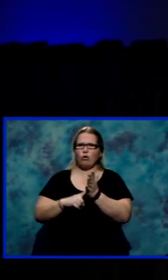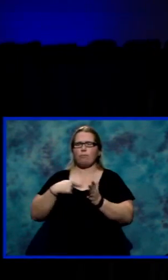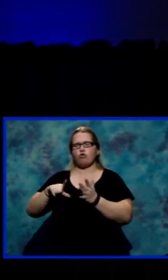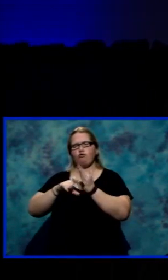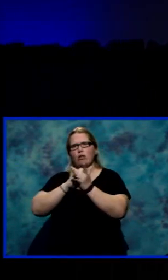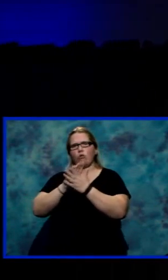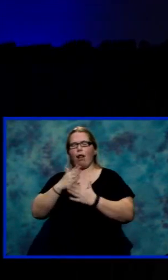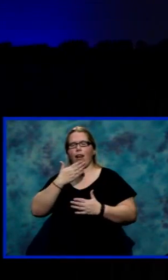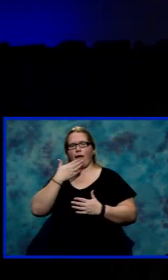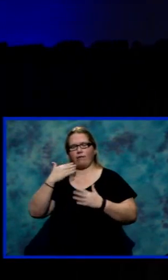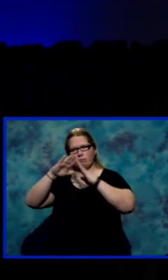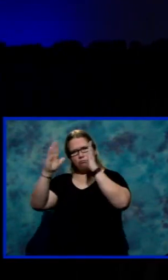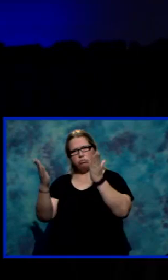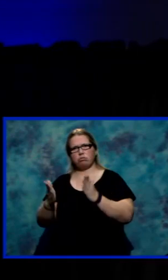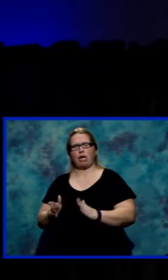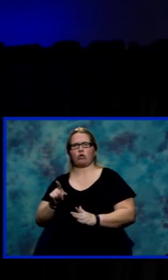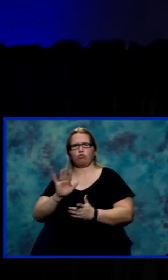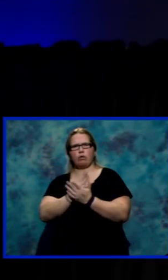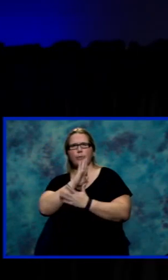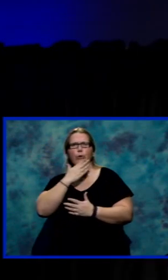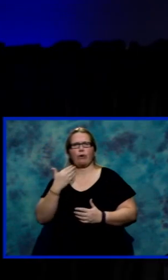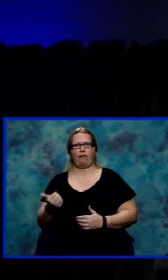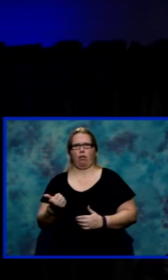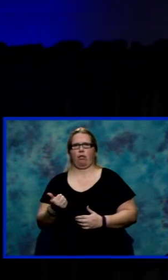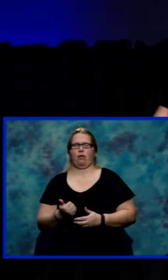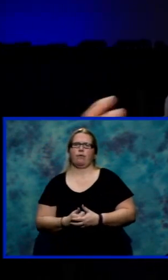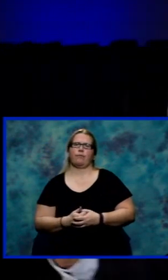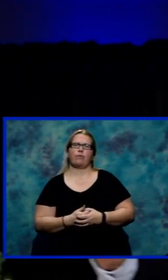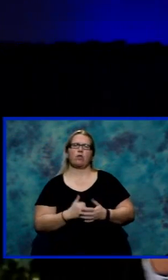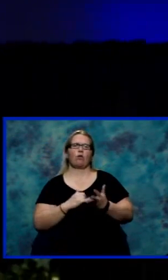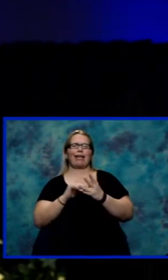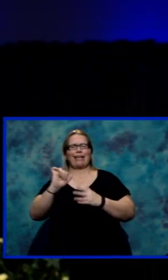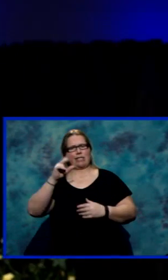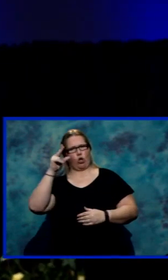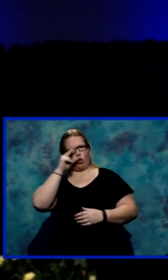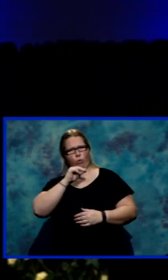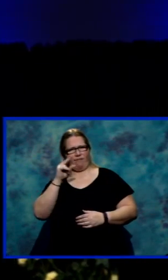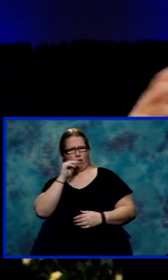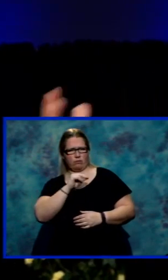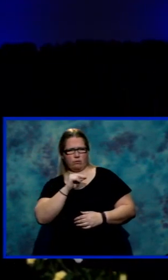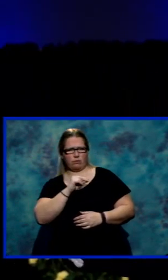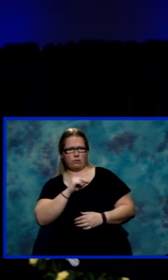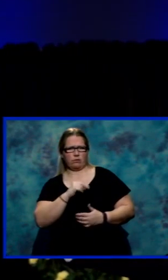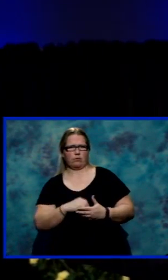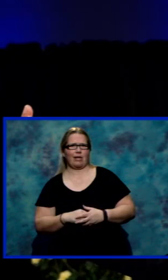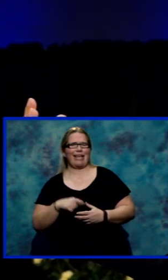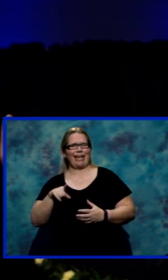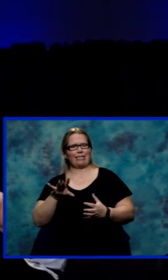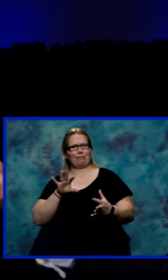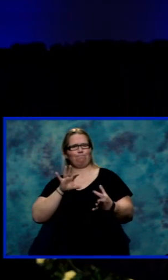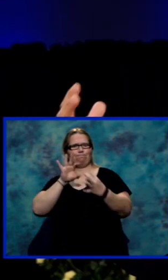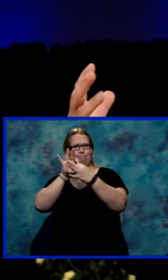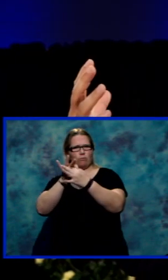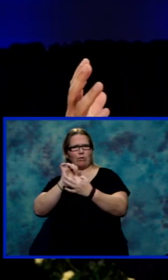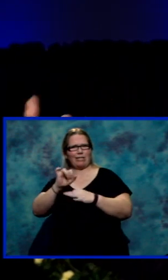lovely in form and beautiful. So in his youthfulness, his attachment to his